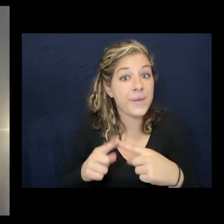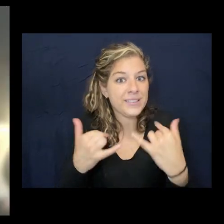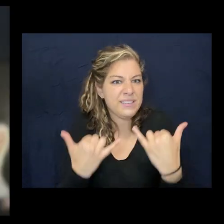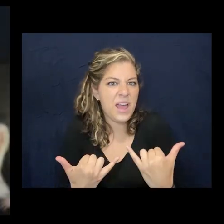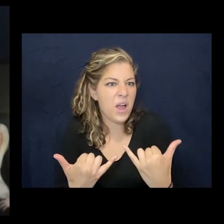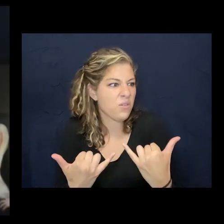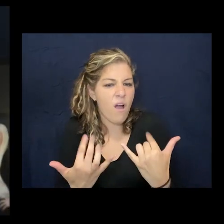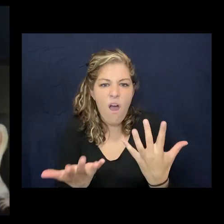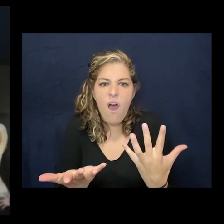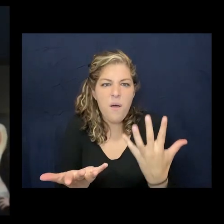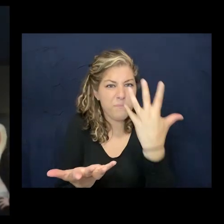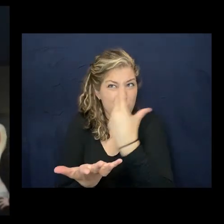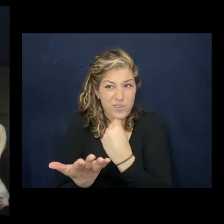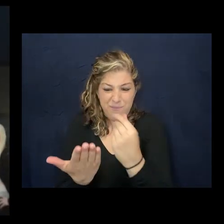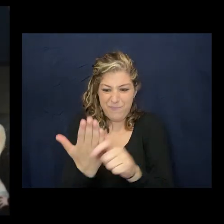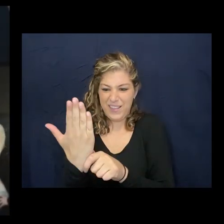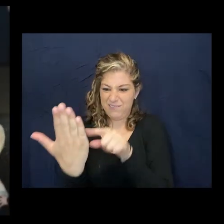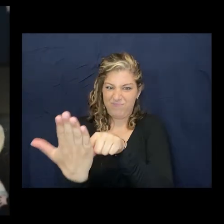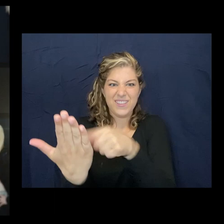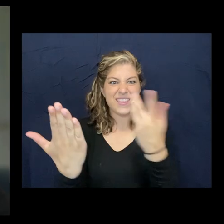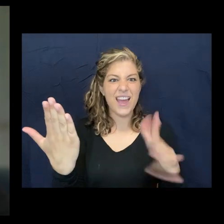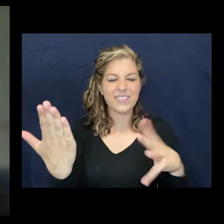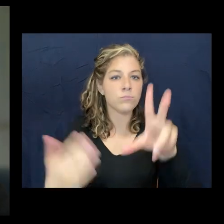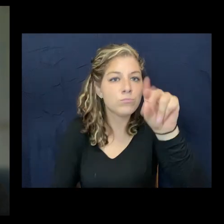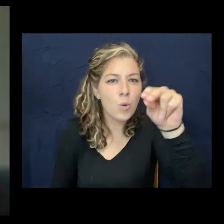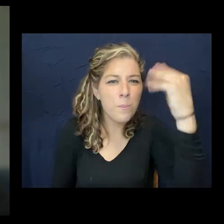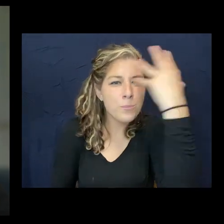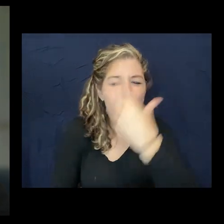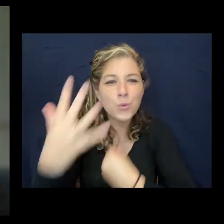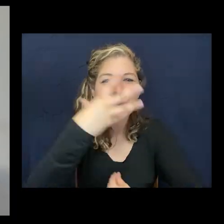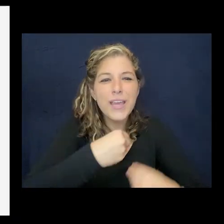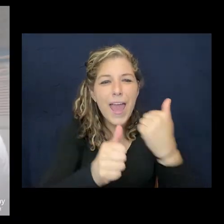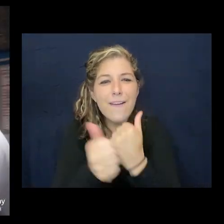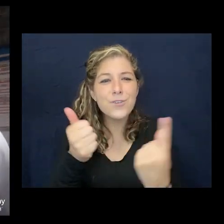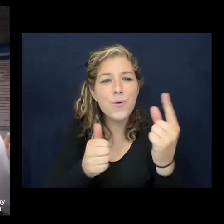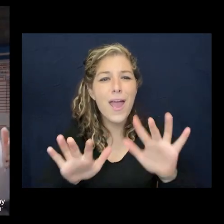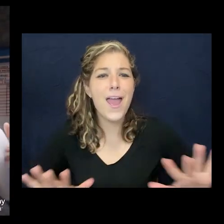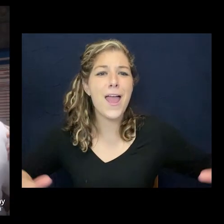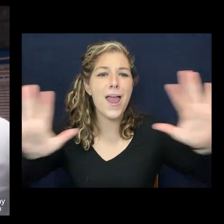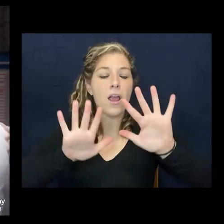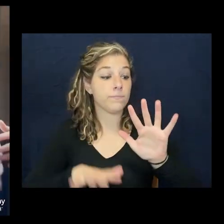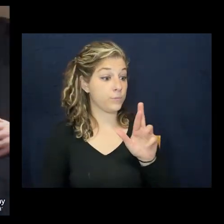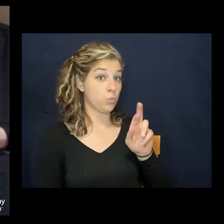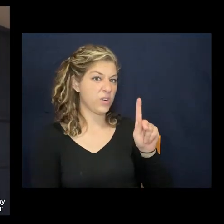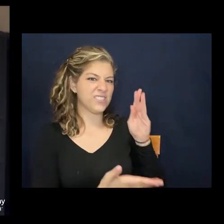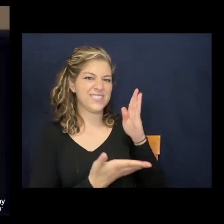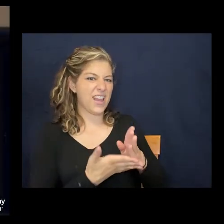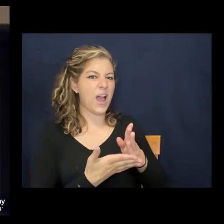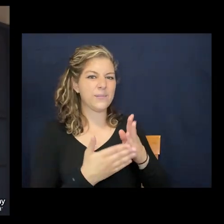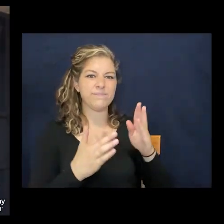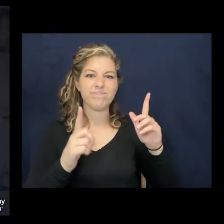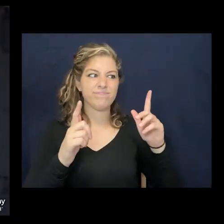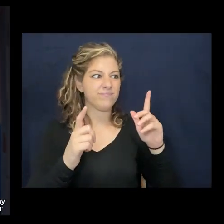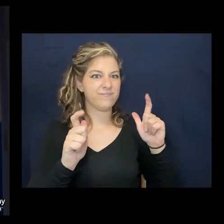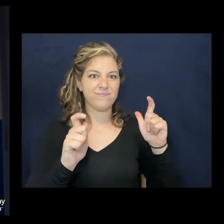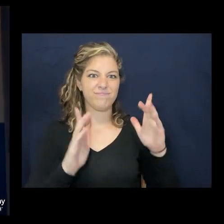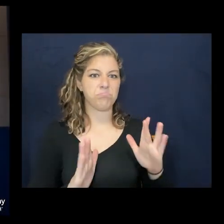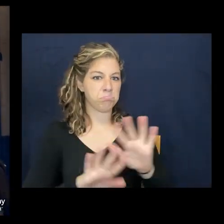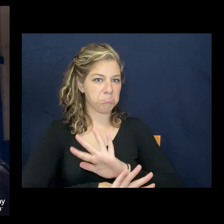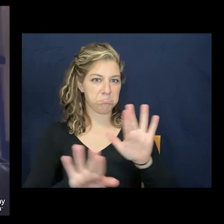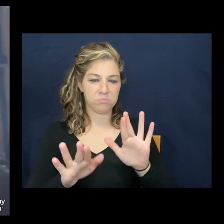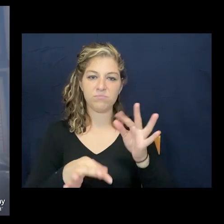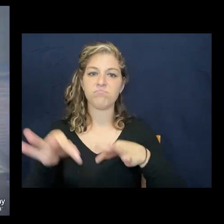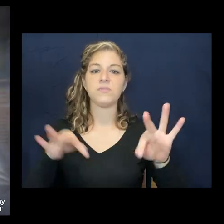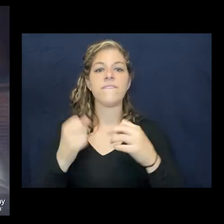artist, I never saw beauty just on covers of magazines. I see beauty everywhere. Rick stopped doing fashion photography entirely and